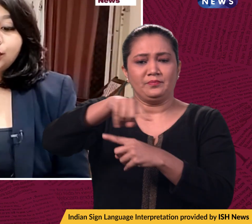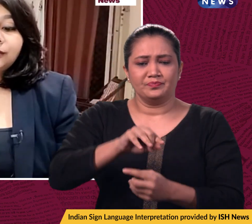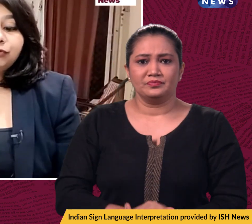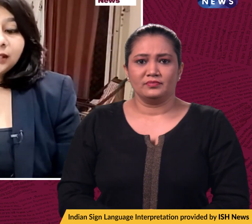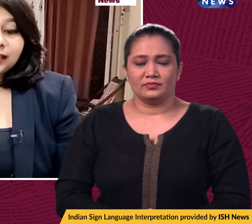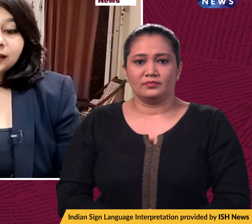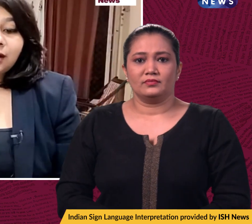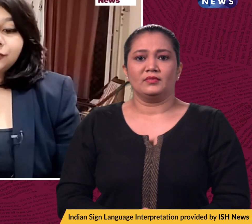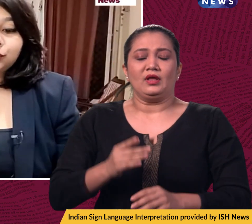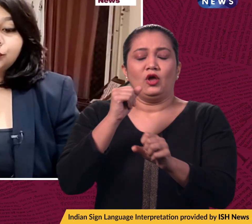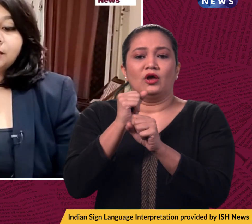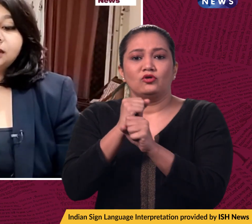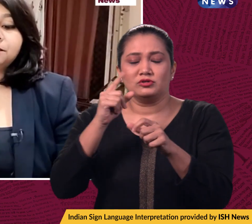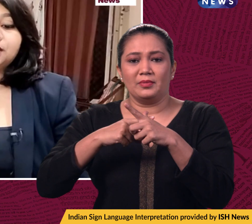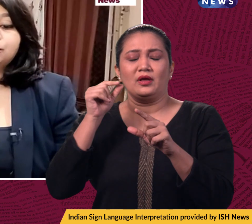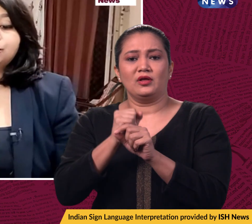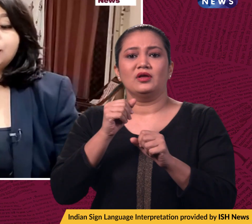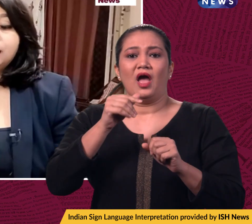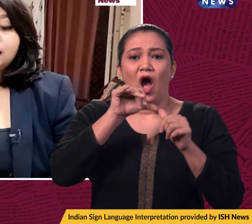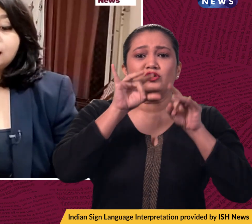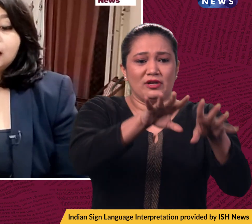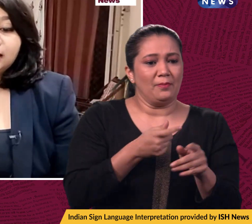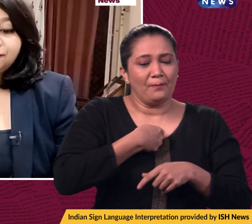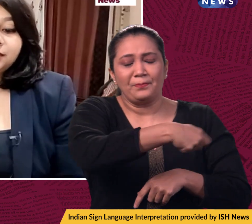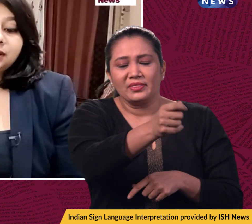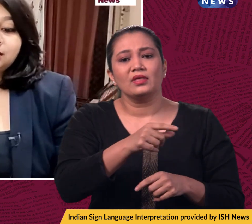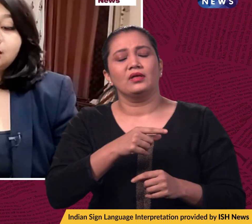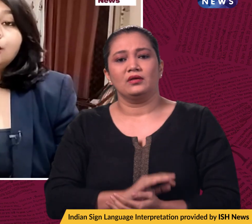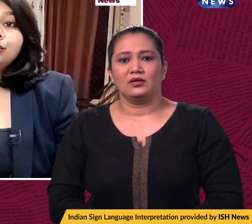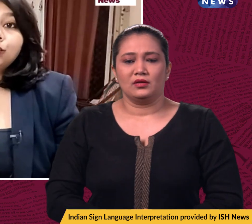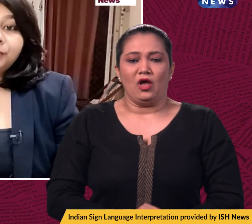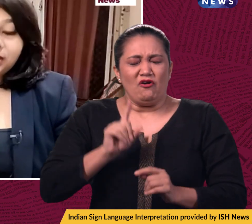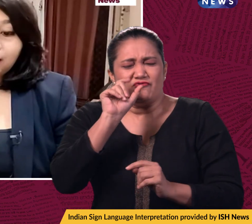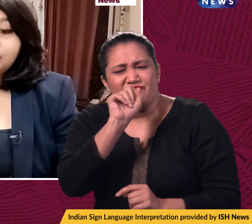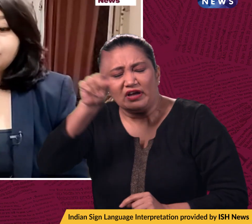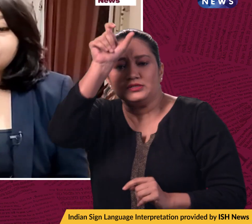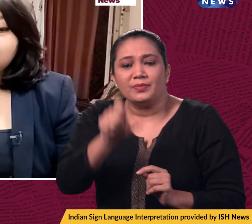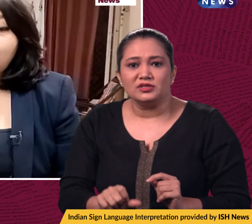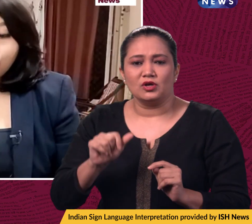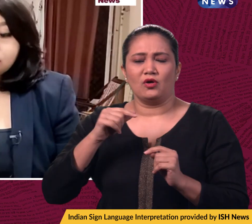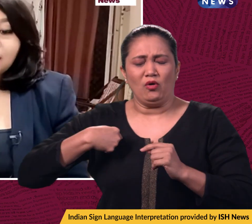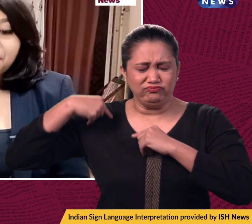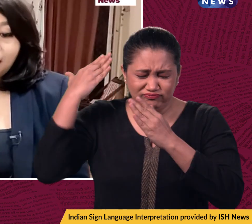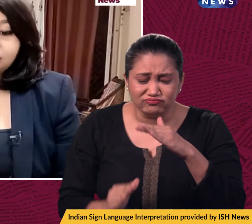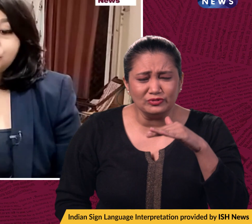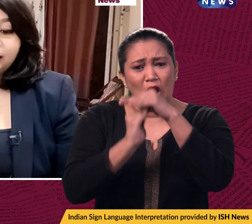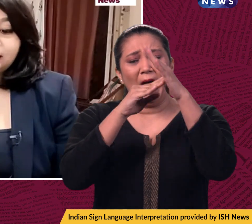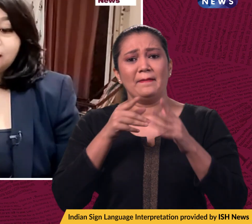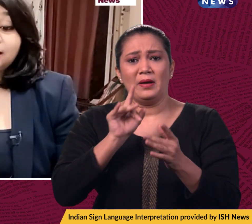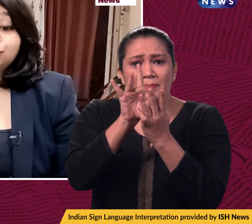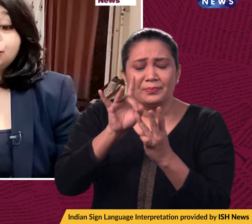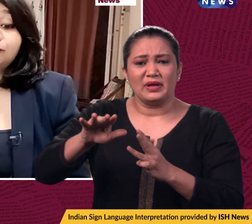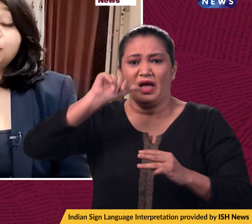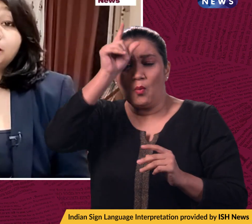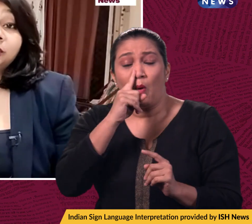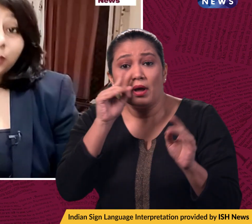comes only 3 days after Goswami surpassed Australia's Lynn Fulston to become the all-time highest wicket taker